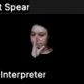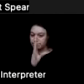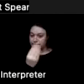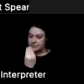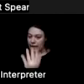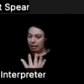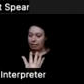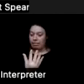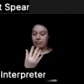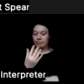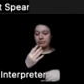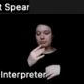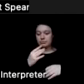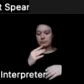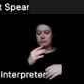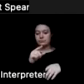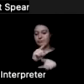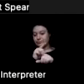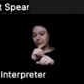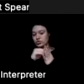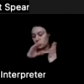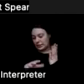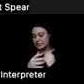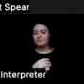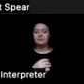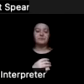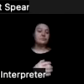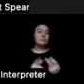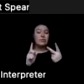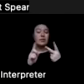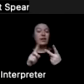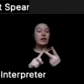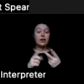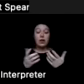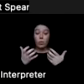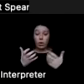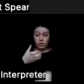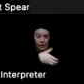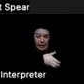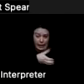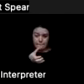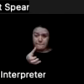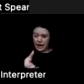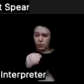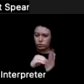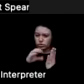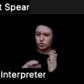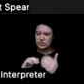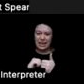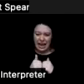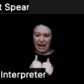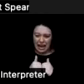about ways to empower your students. The goal with many of these tools that we've shared is we really want every individual